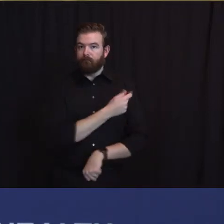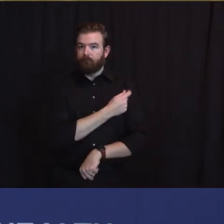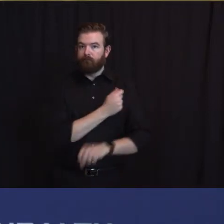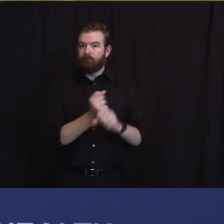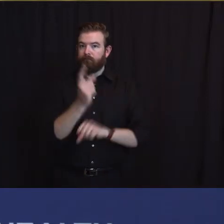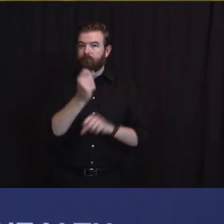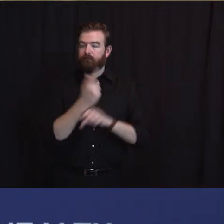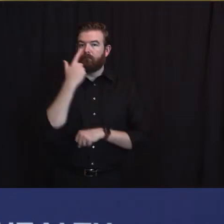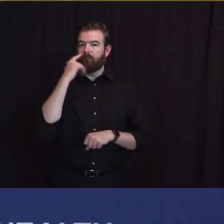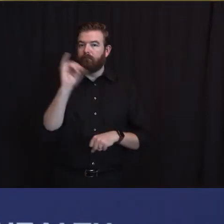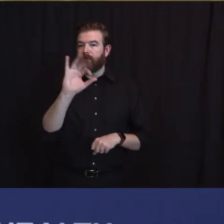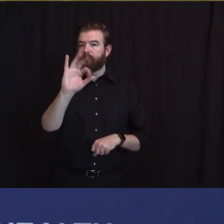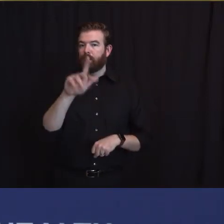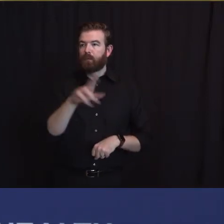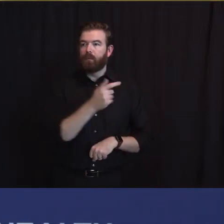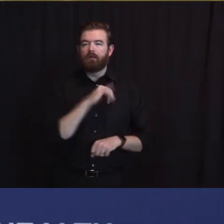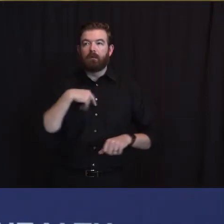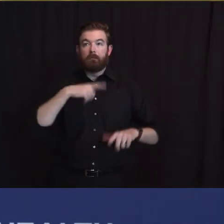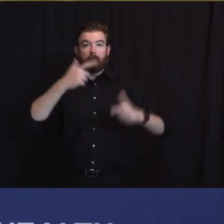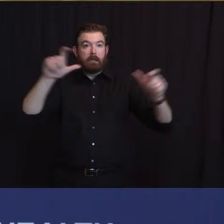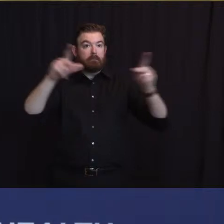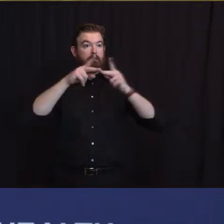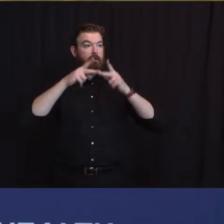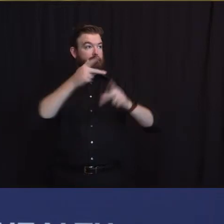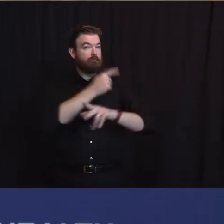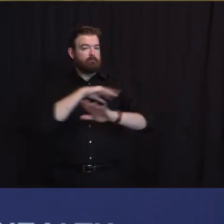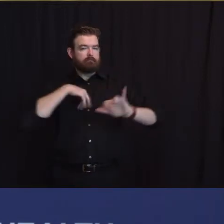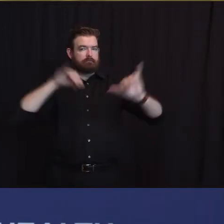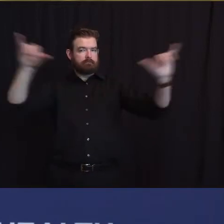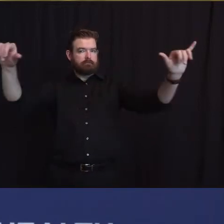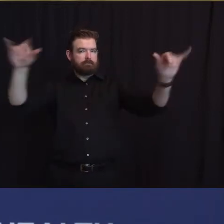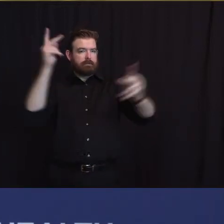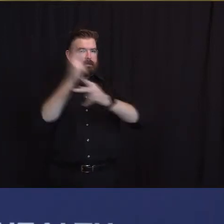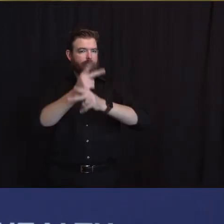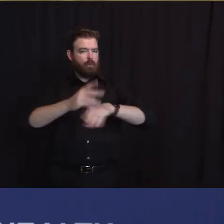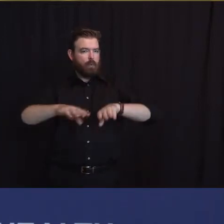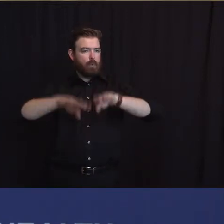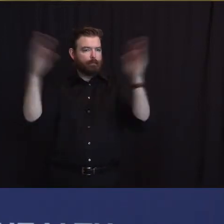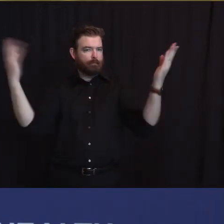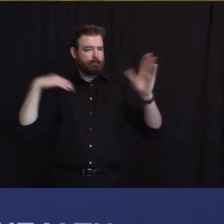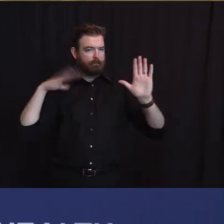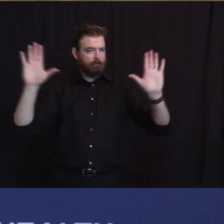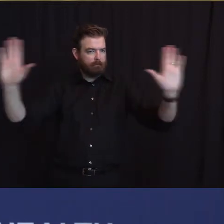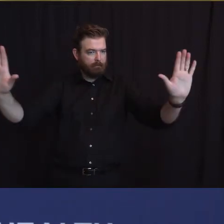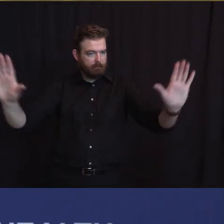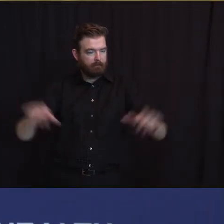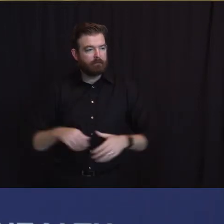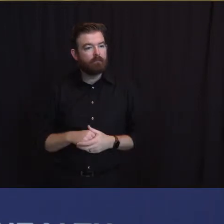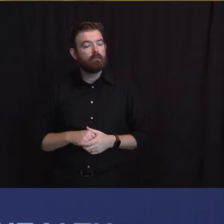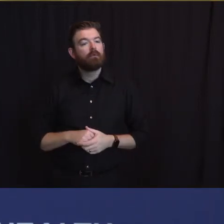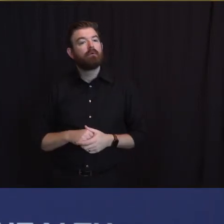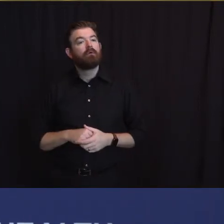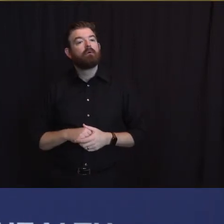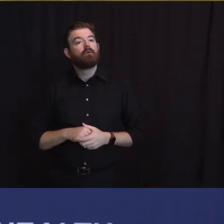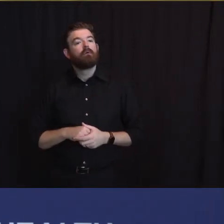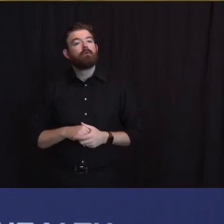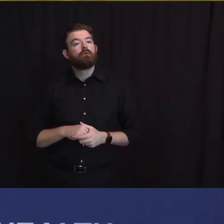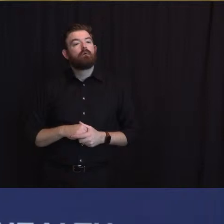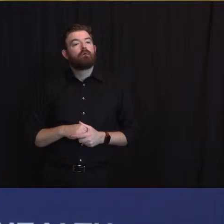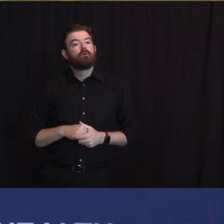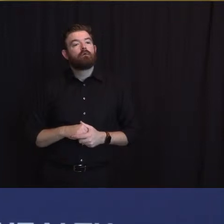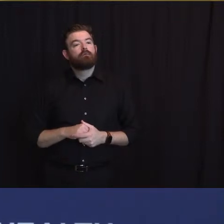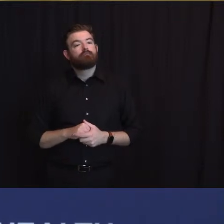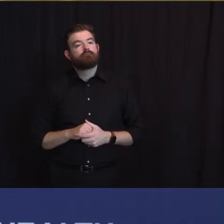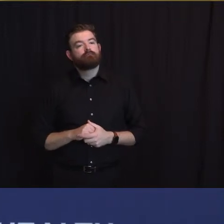folks are getting infected, but I do want to pose the question. I know it's a softball to try to get more